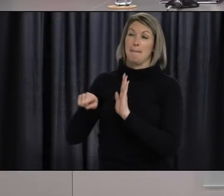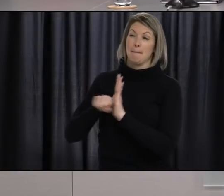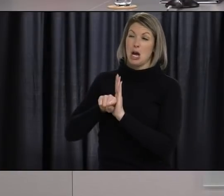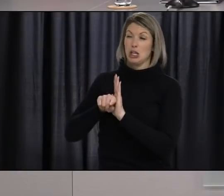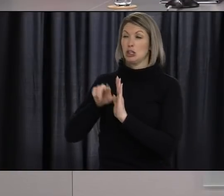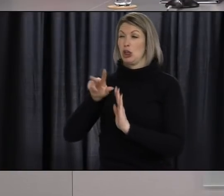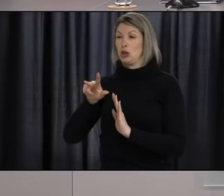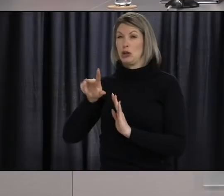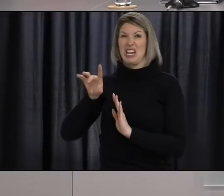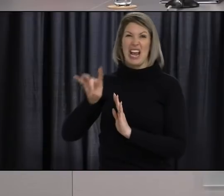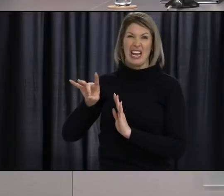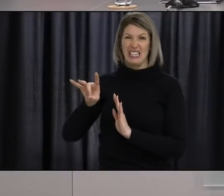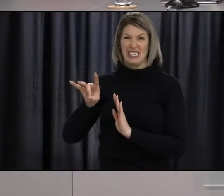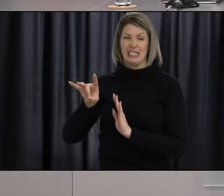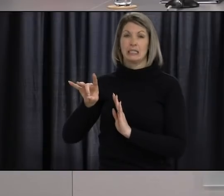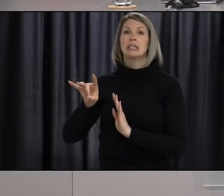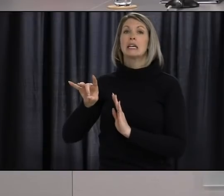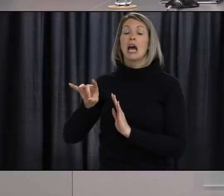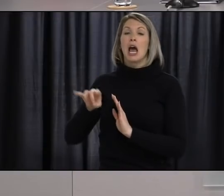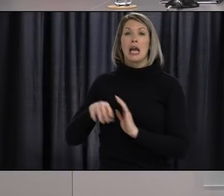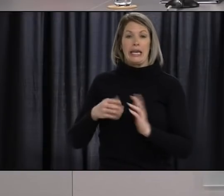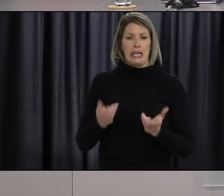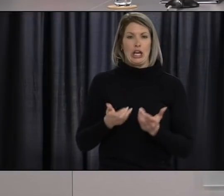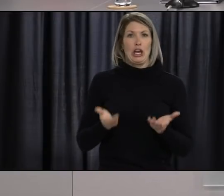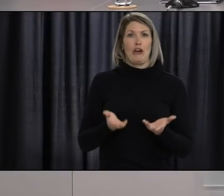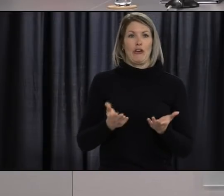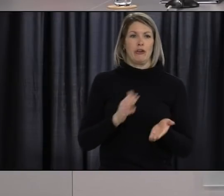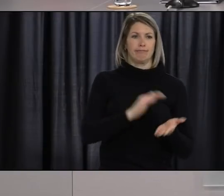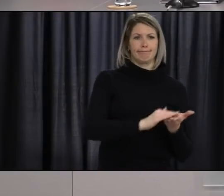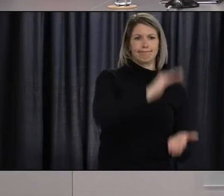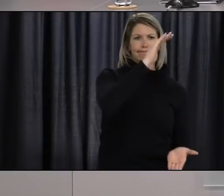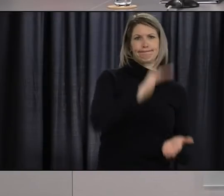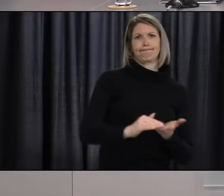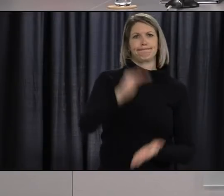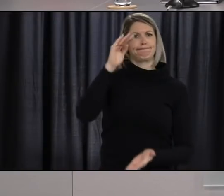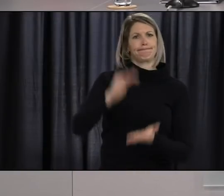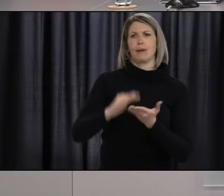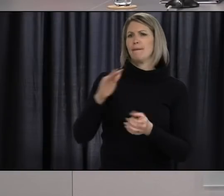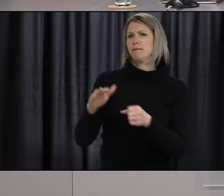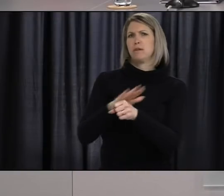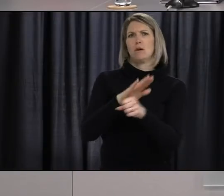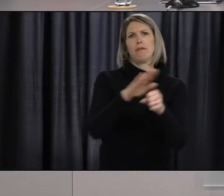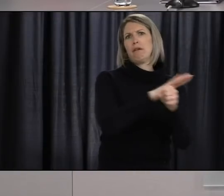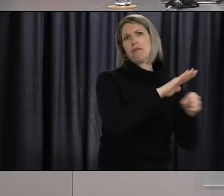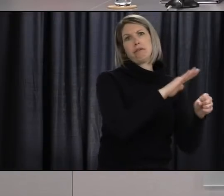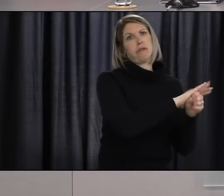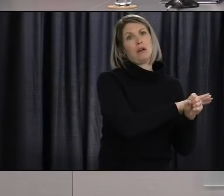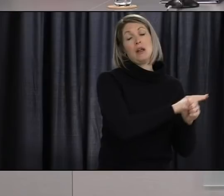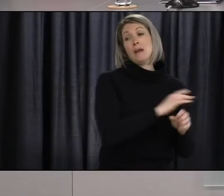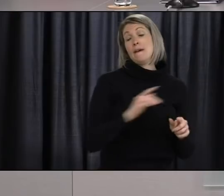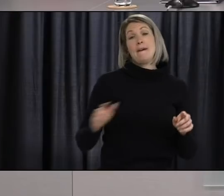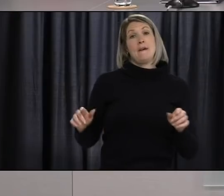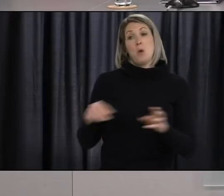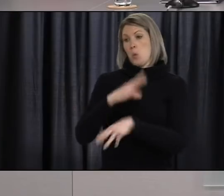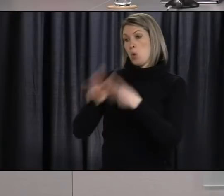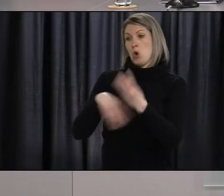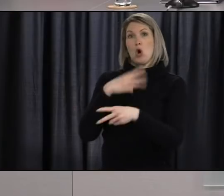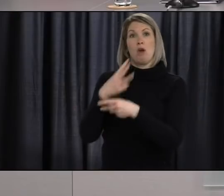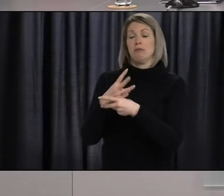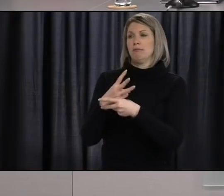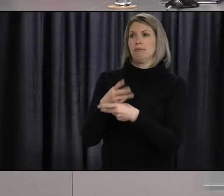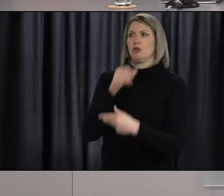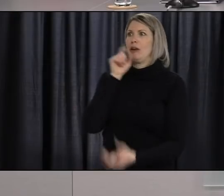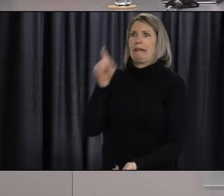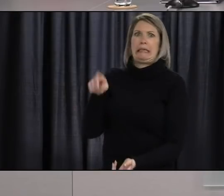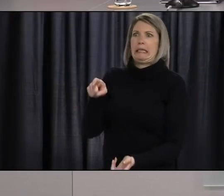Tanks are full. Even tankers themselves are full. And so demand is down around the world. So it's needless to say this